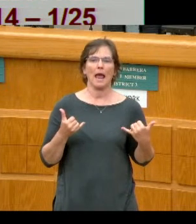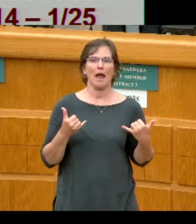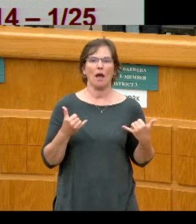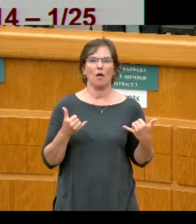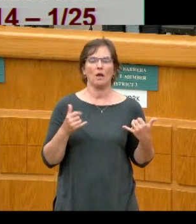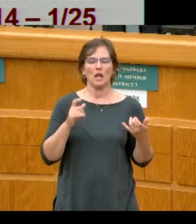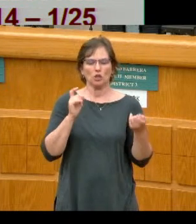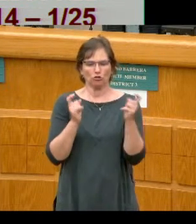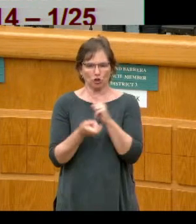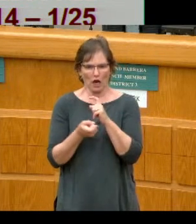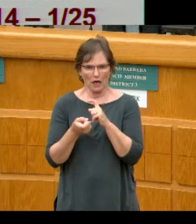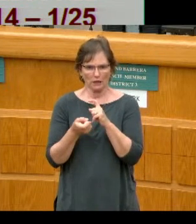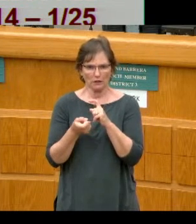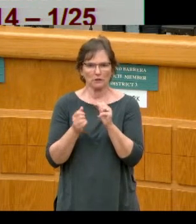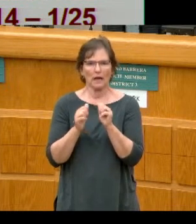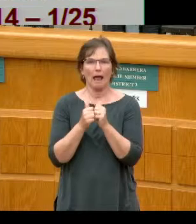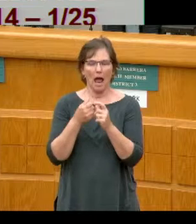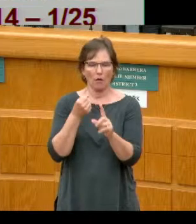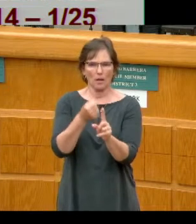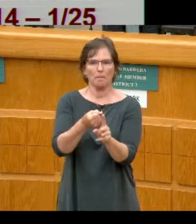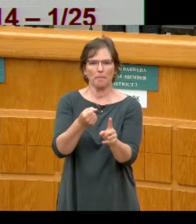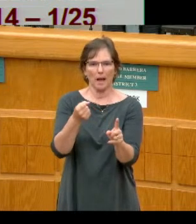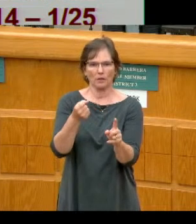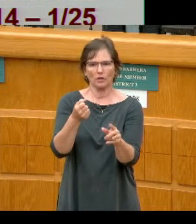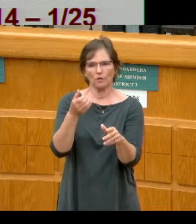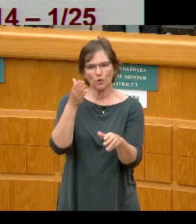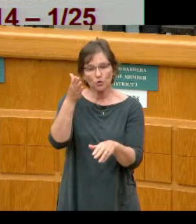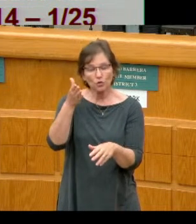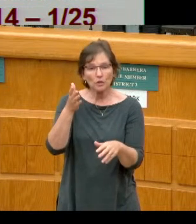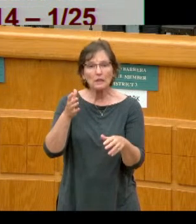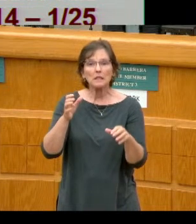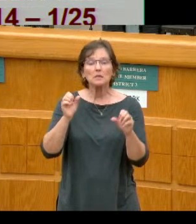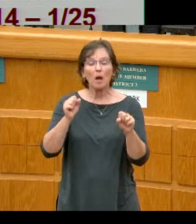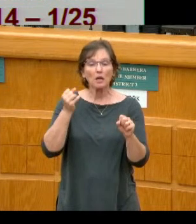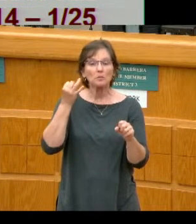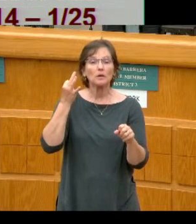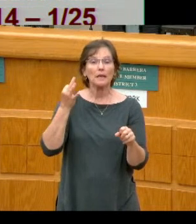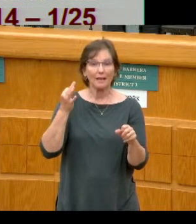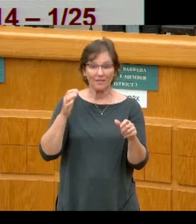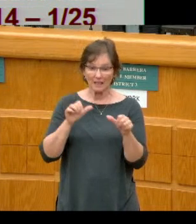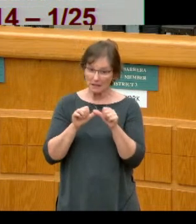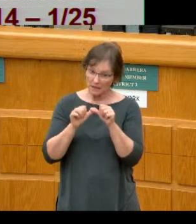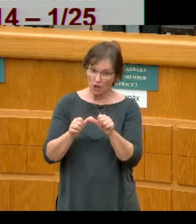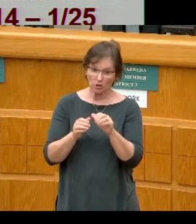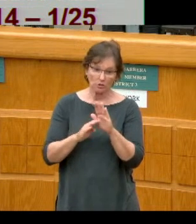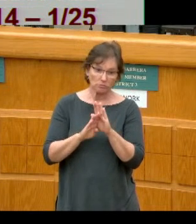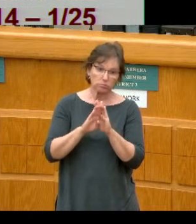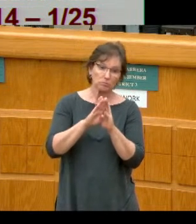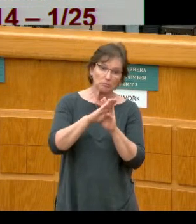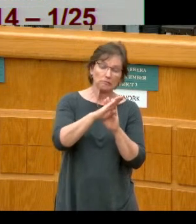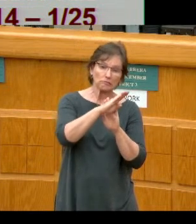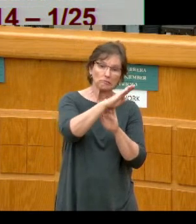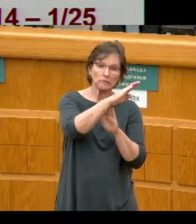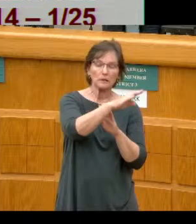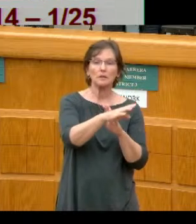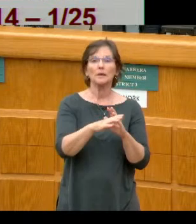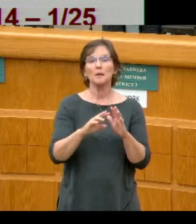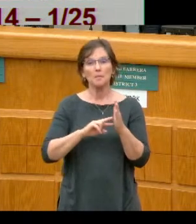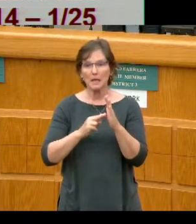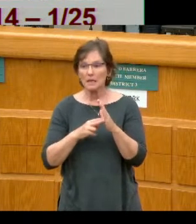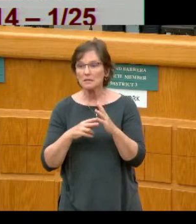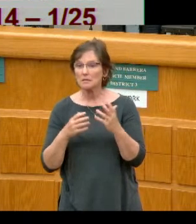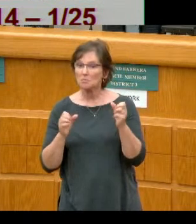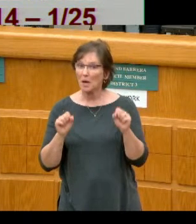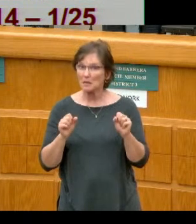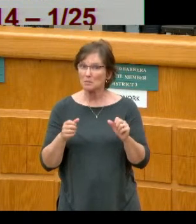months of time that was spent. We can avoid a lot of that right now by changing our behavior. So I think that's a good way to think about